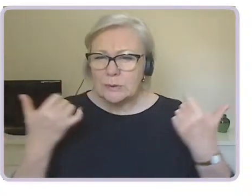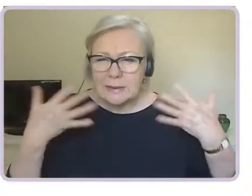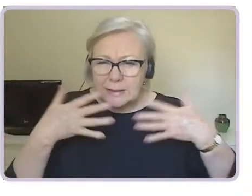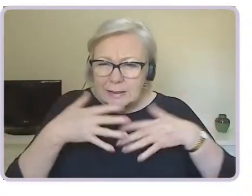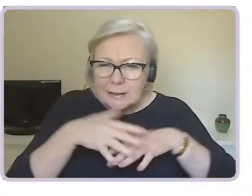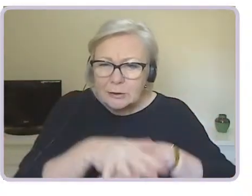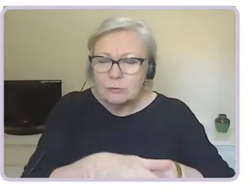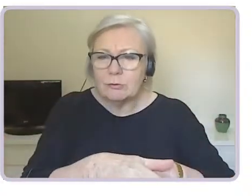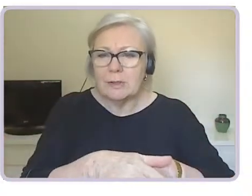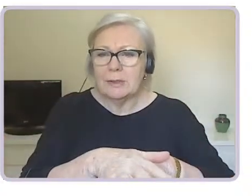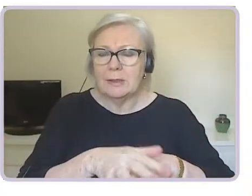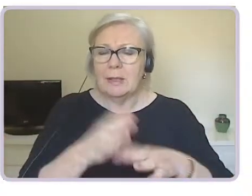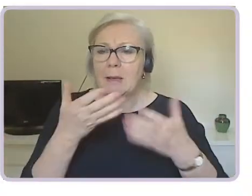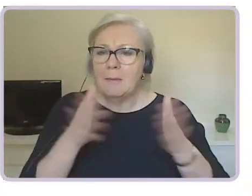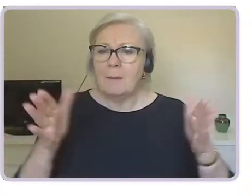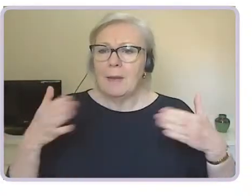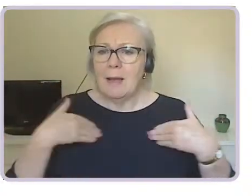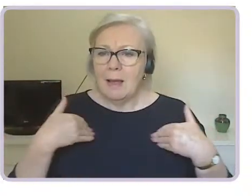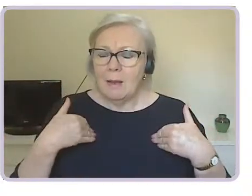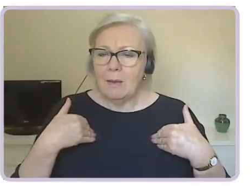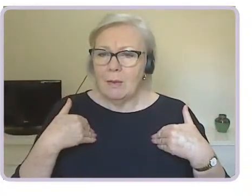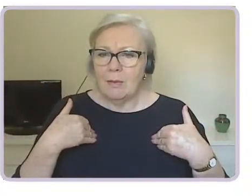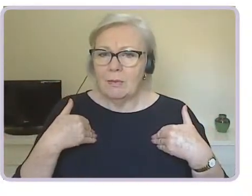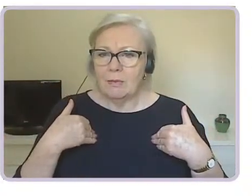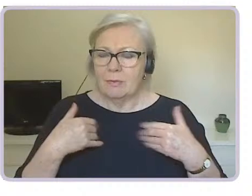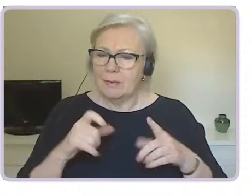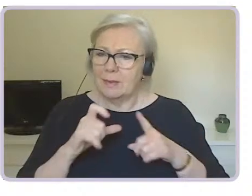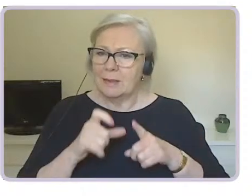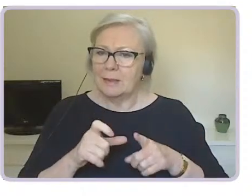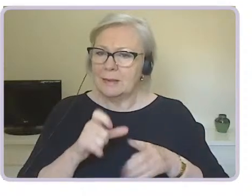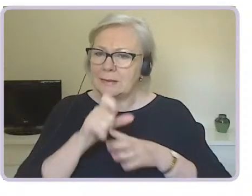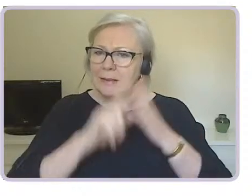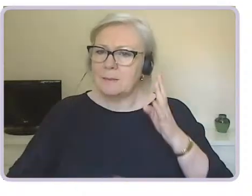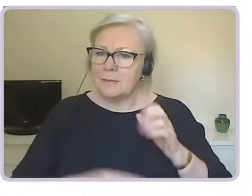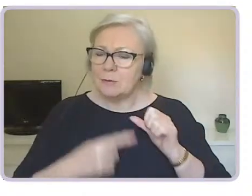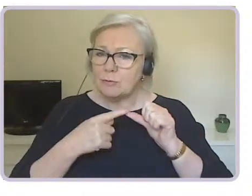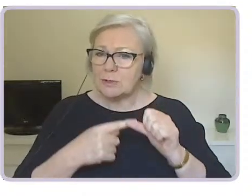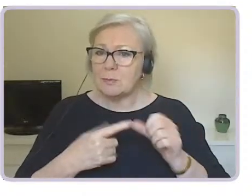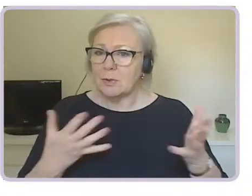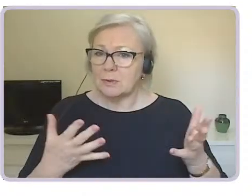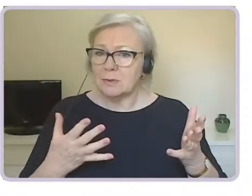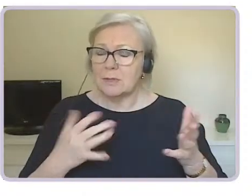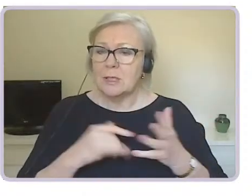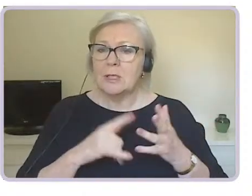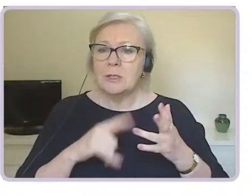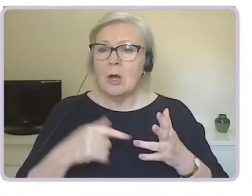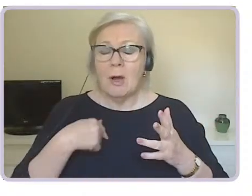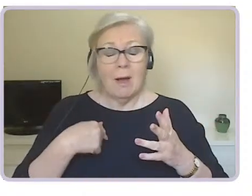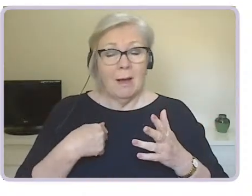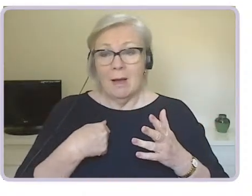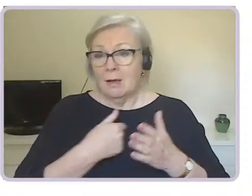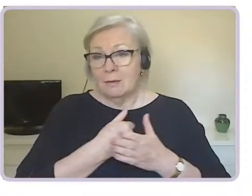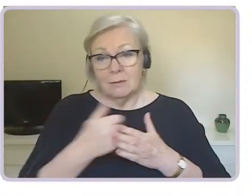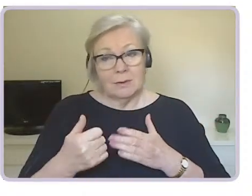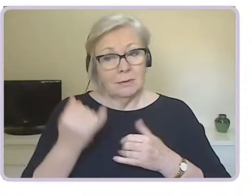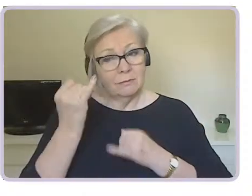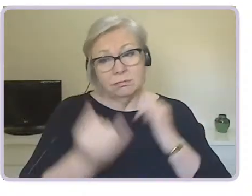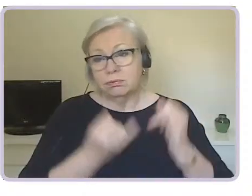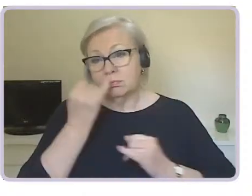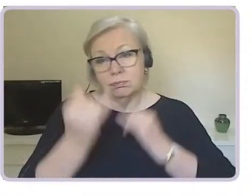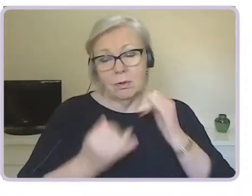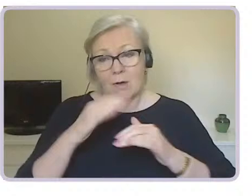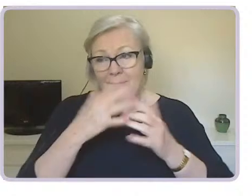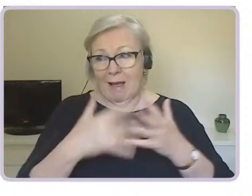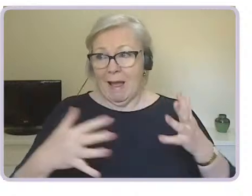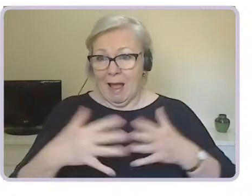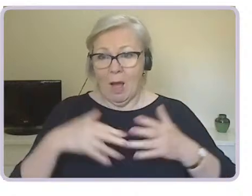health disability response. And I think this is probably my enduring criticism of the way we've gone about this. I